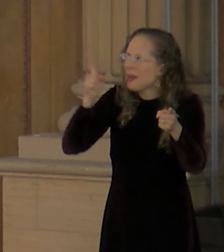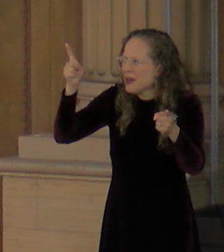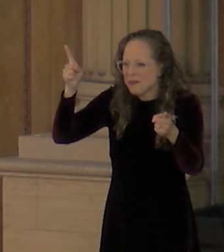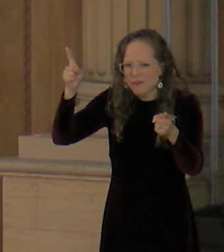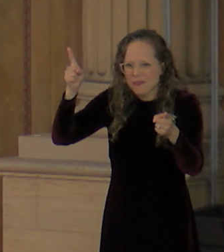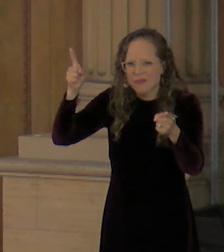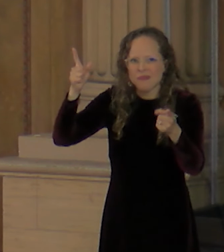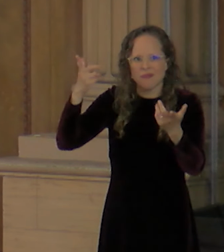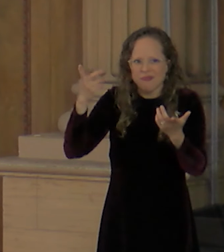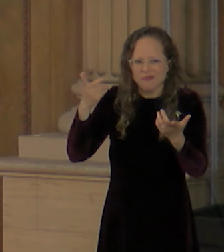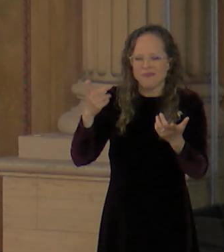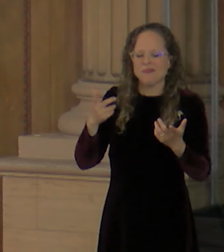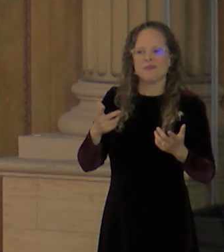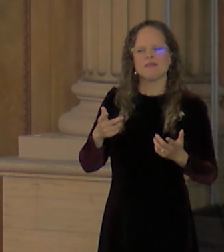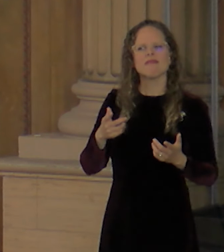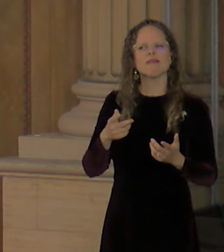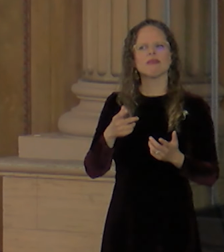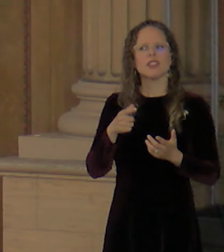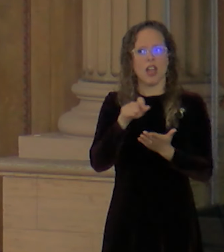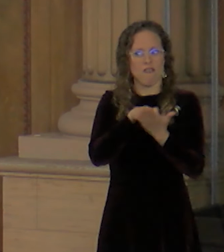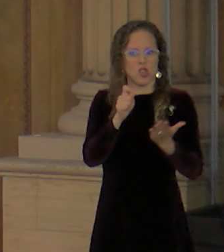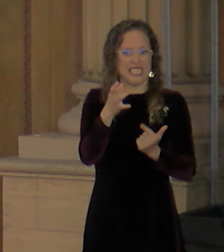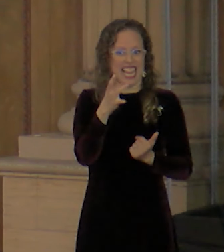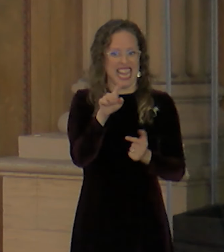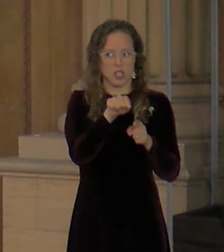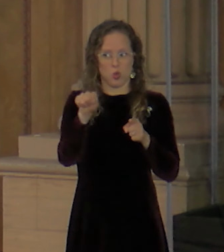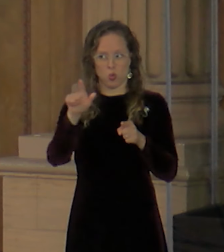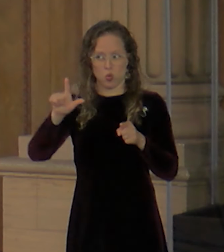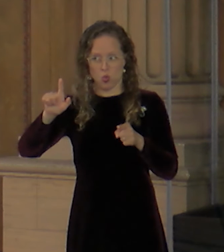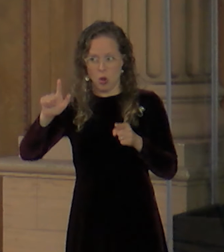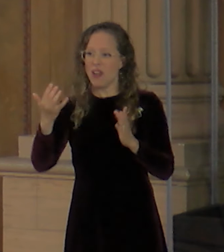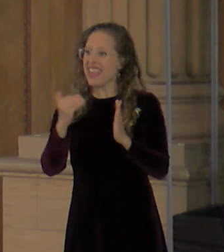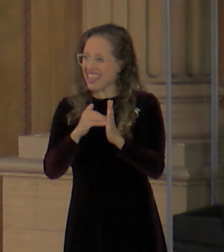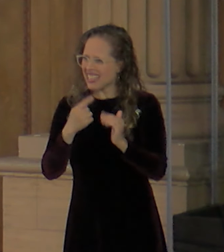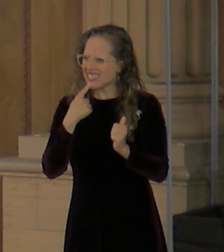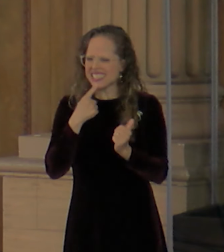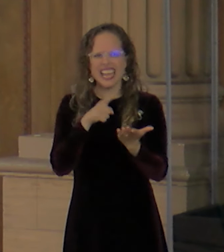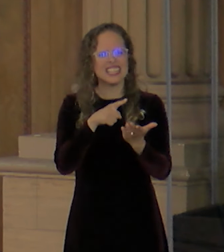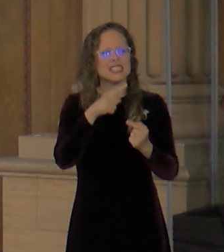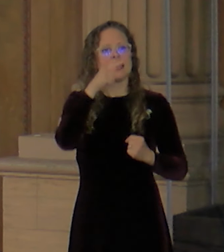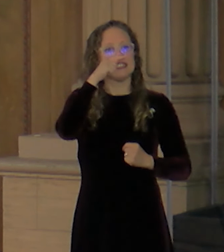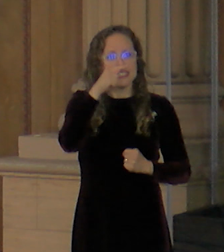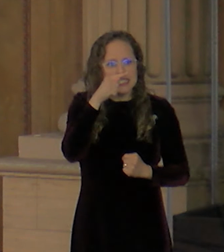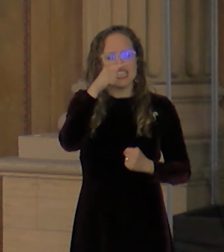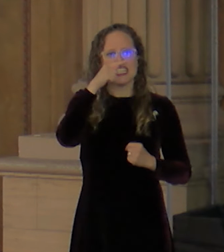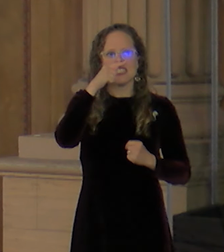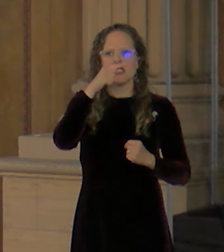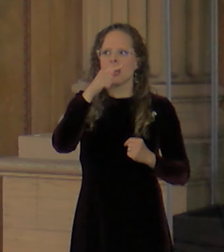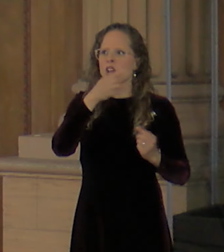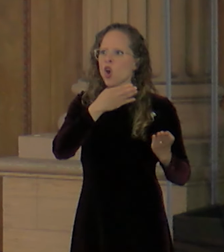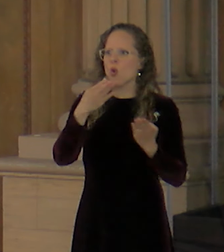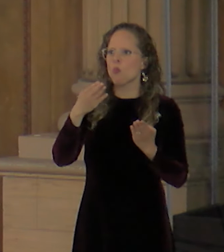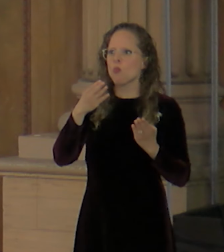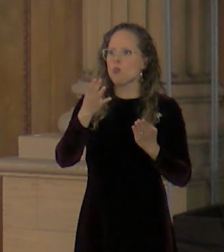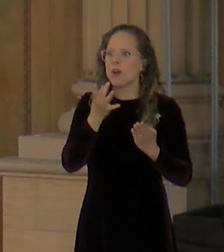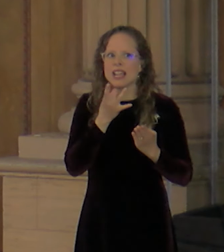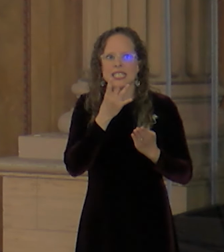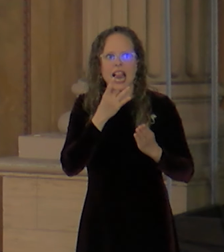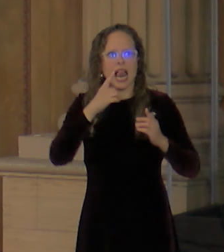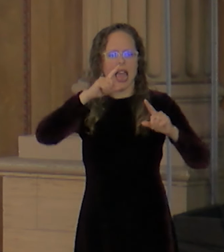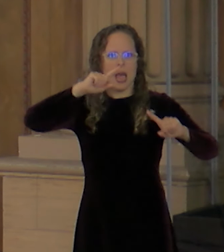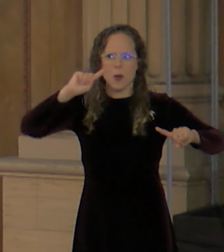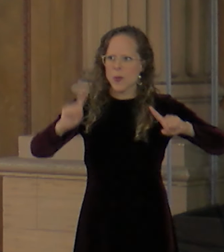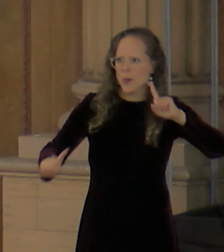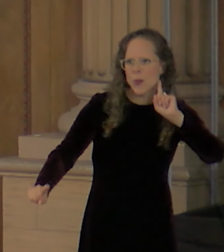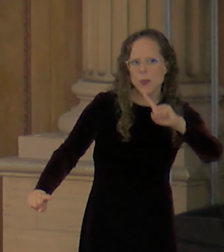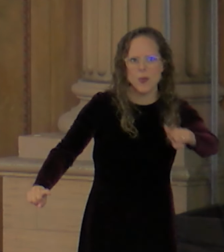In fact, listen to verses 18 to 21 again. He says, his sneezings flash forth light, and his eyes are like the eyelids of dawn. Out of his mouth go flaming